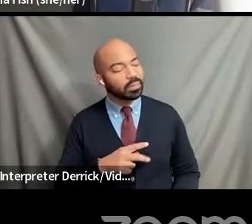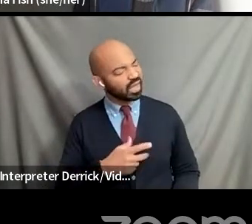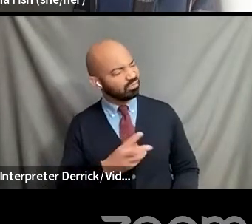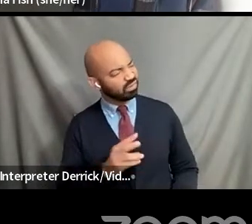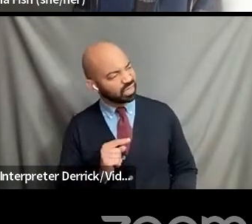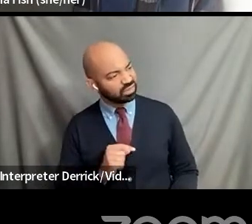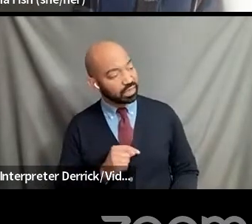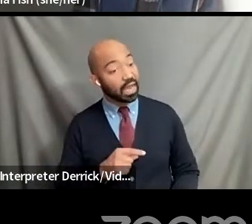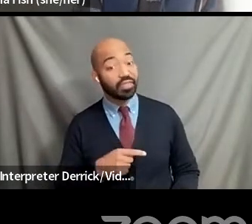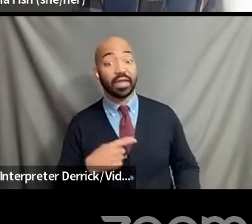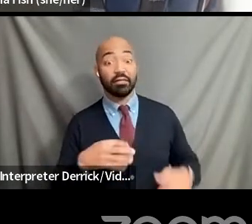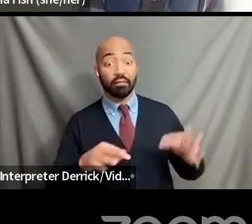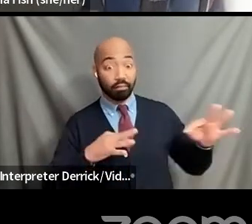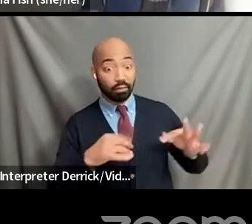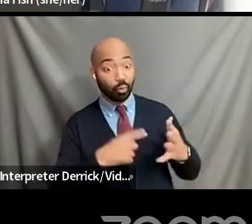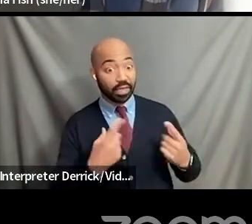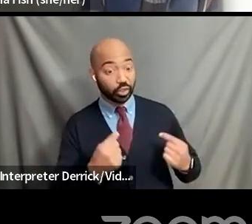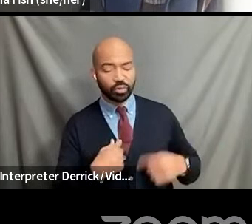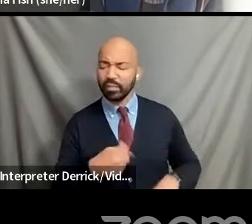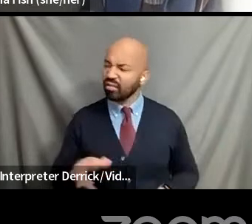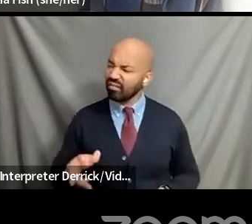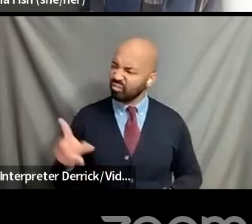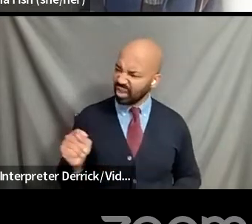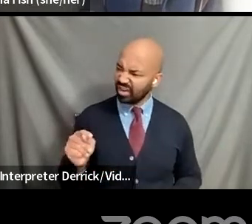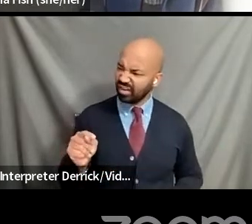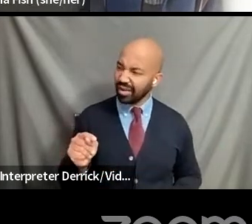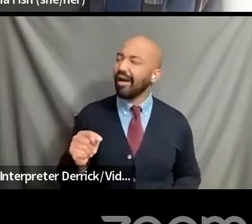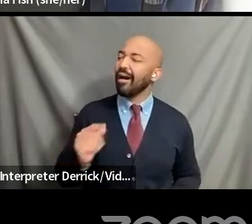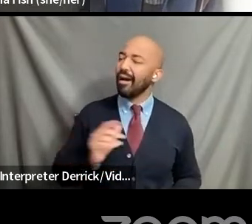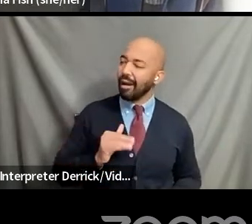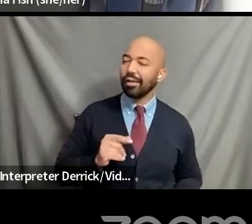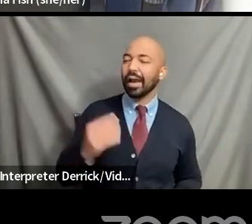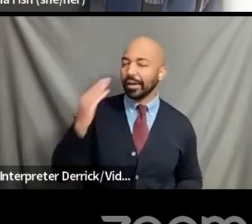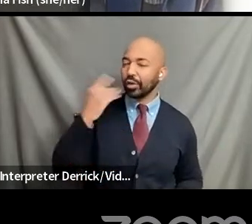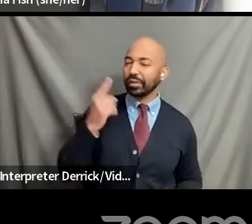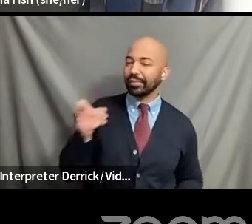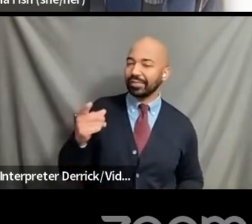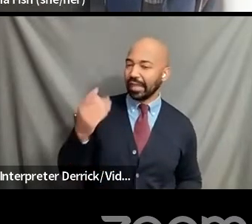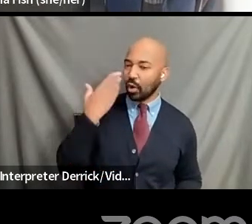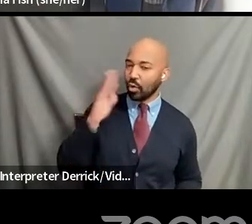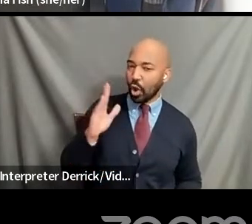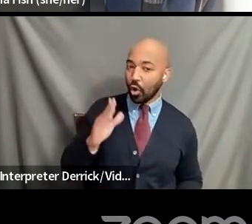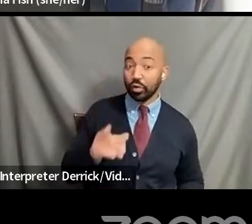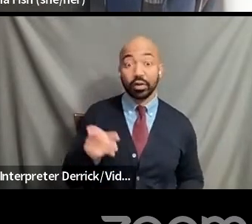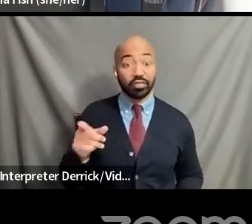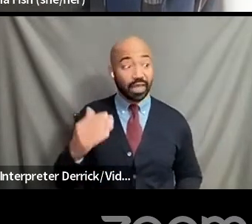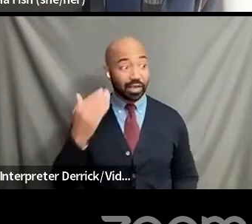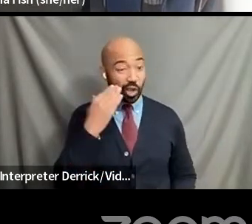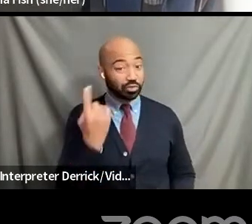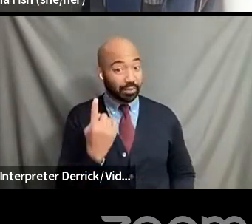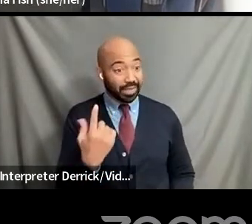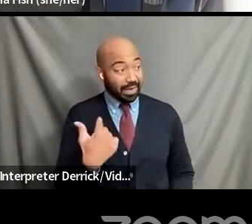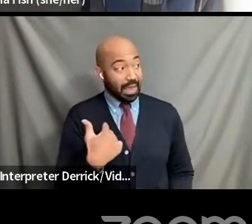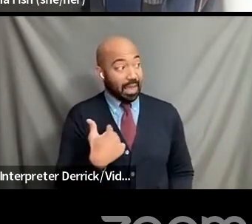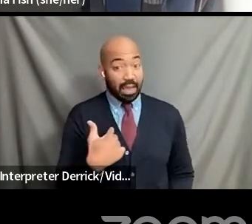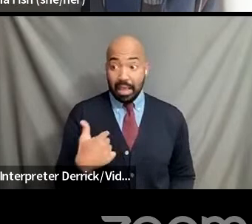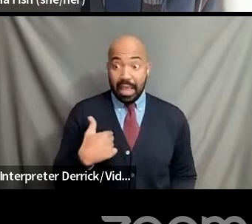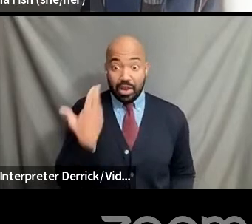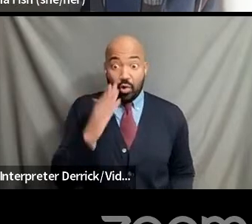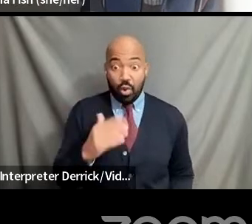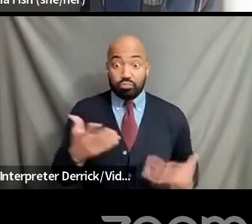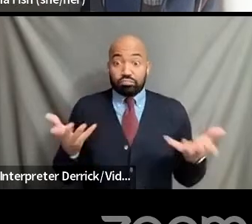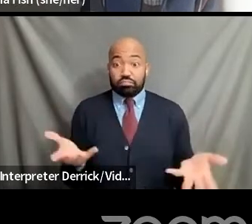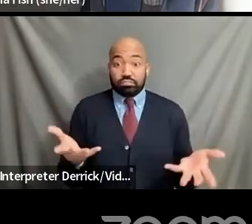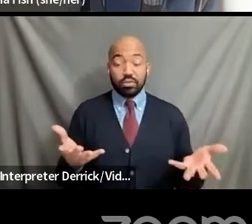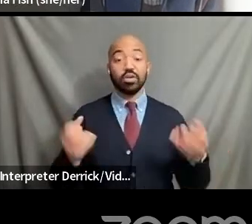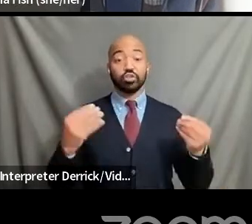so at those 2 points, I realized, well, I know something that he doesn't know, and then that person knows something that I don't know. And so